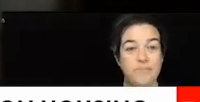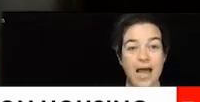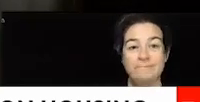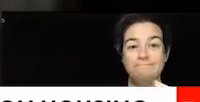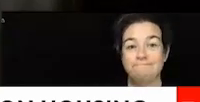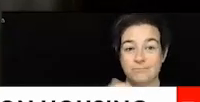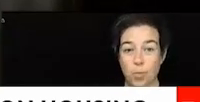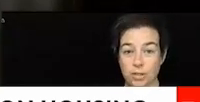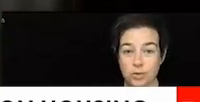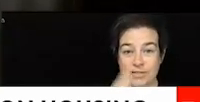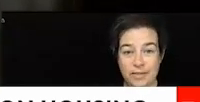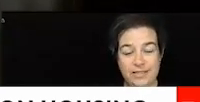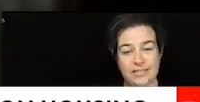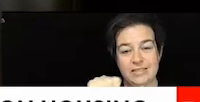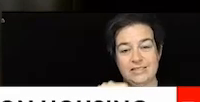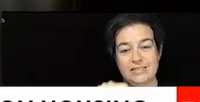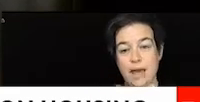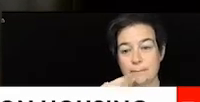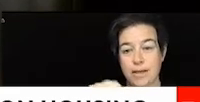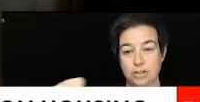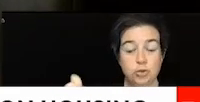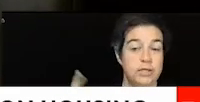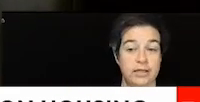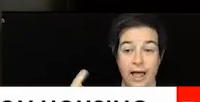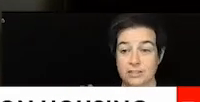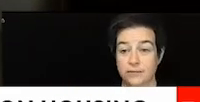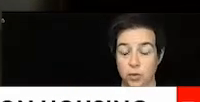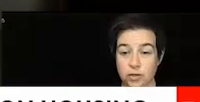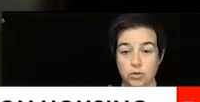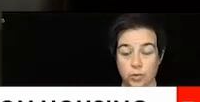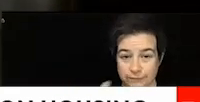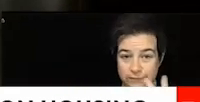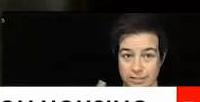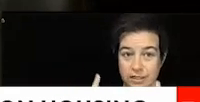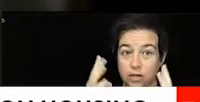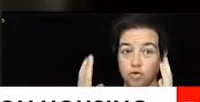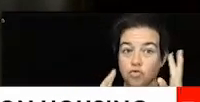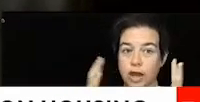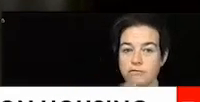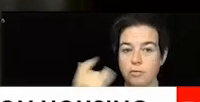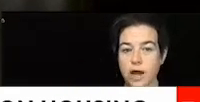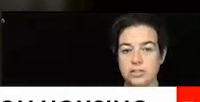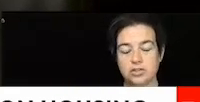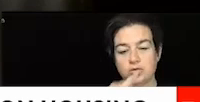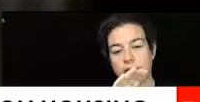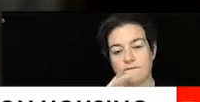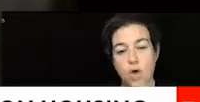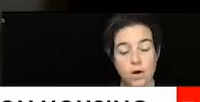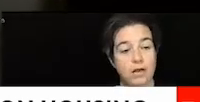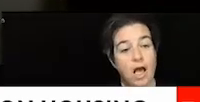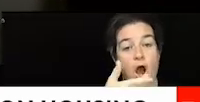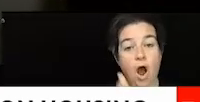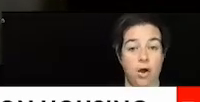this in Massachusetts right now. Over the last few years, we've seen creative projects to convert existing